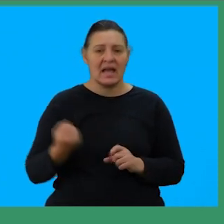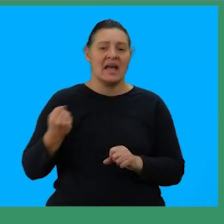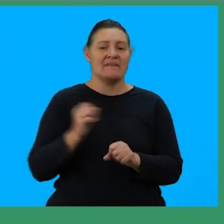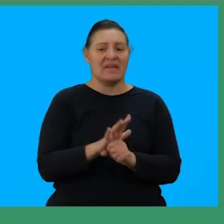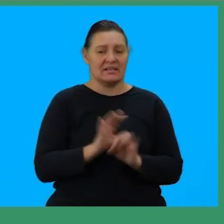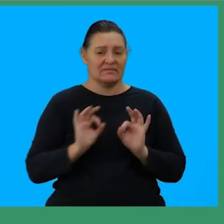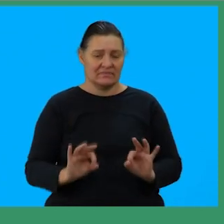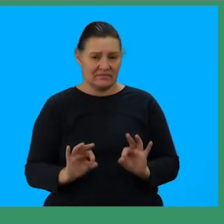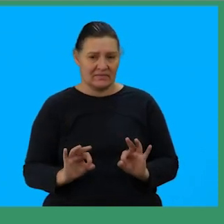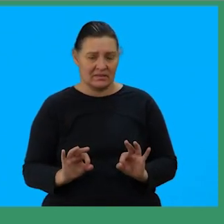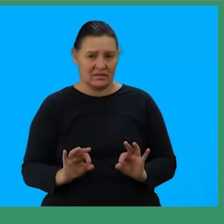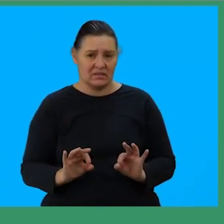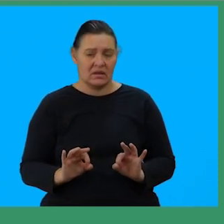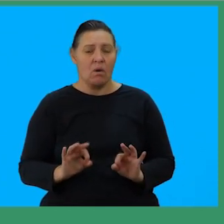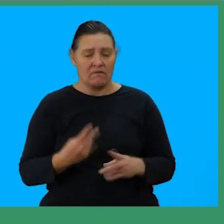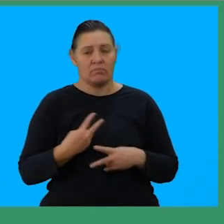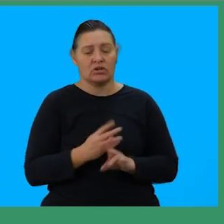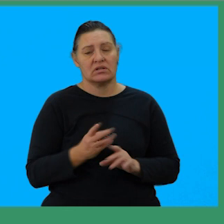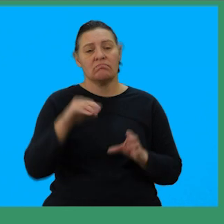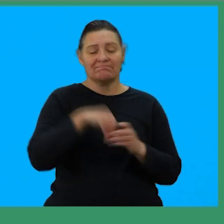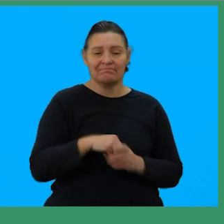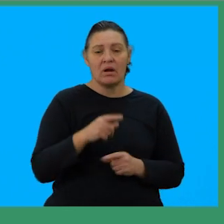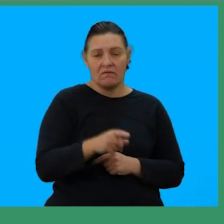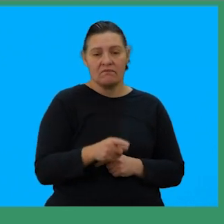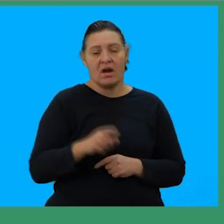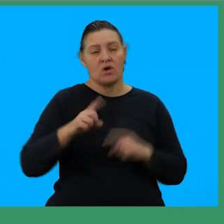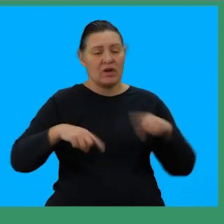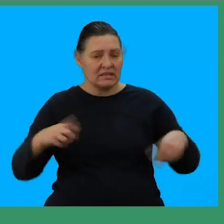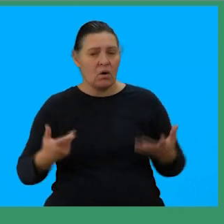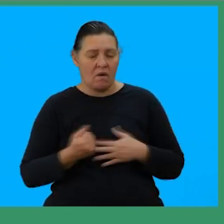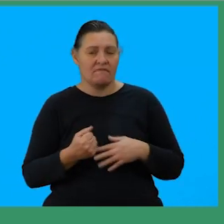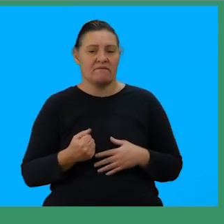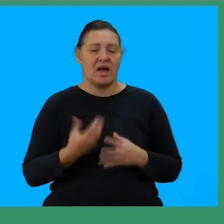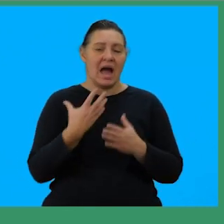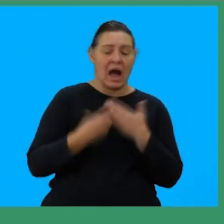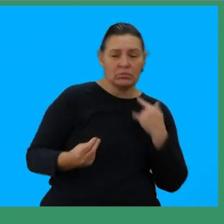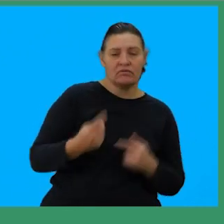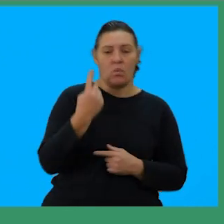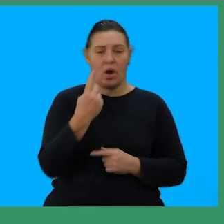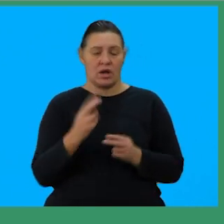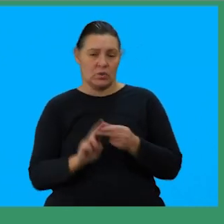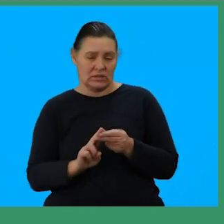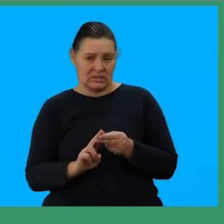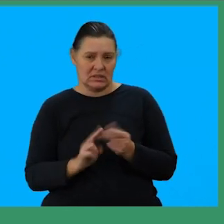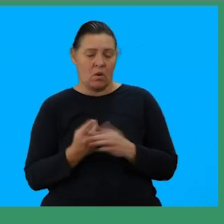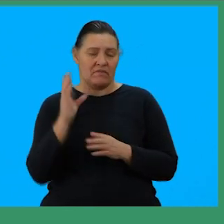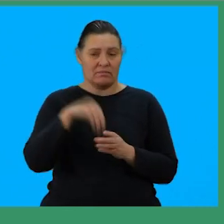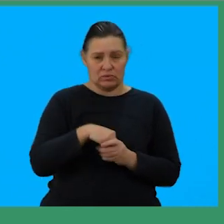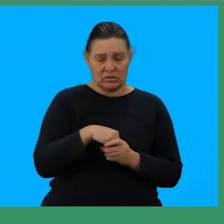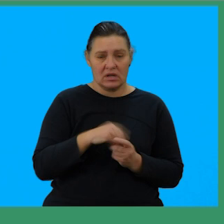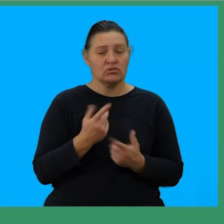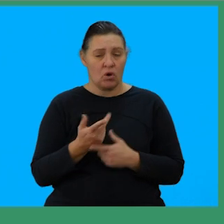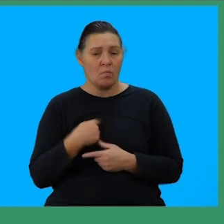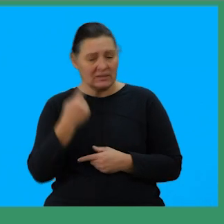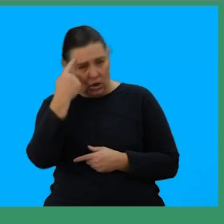the effectiveness of production in terms of the rate of output per unit of